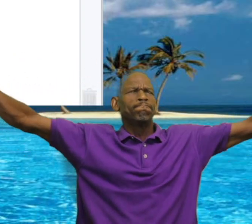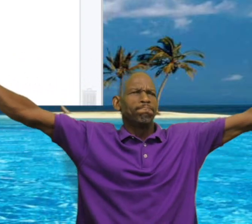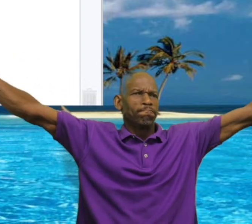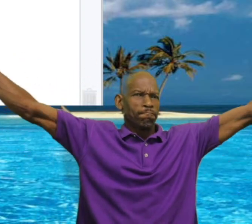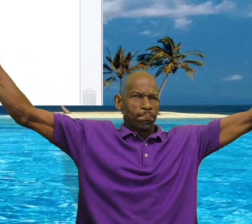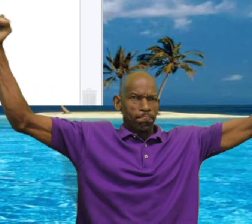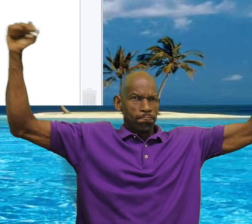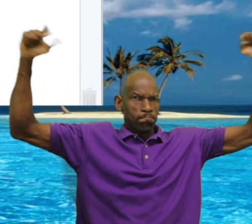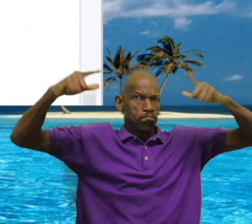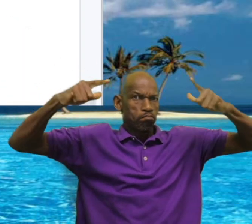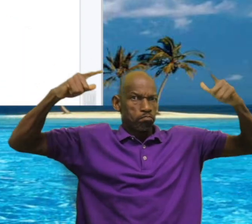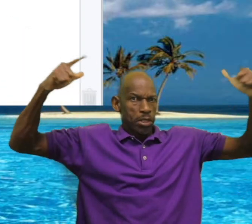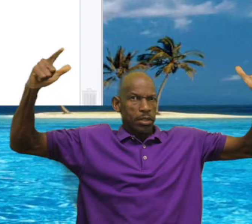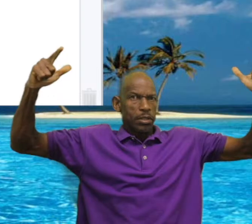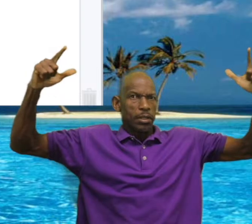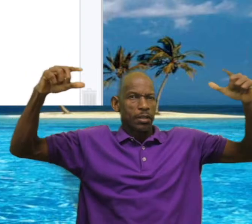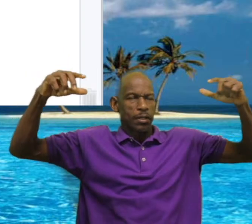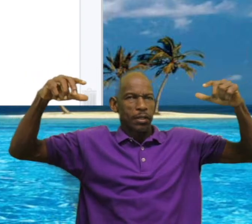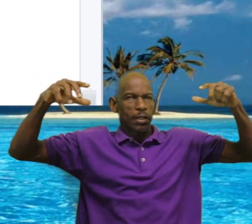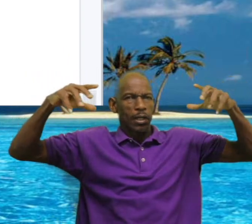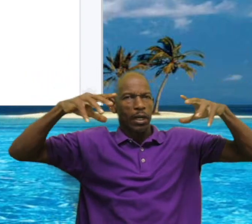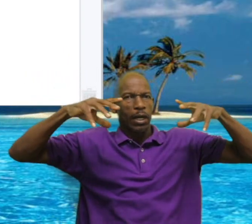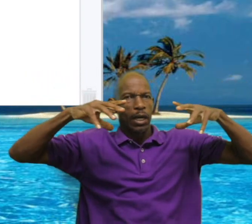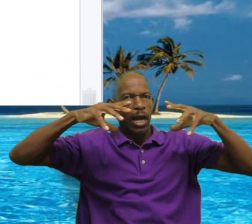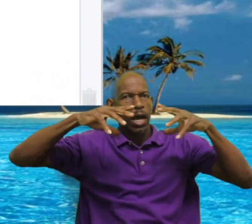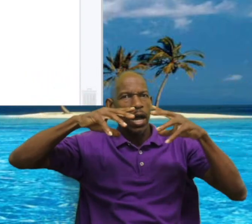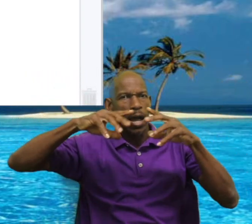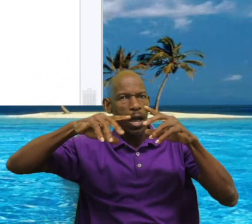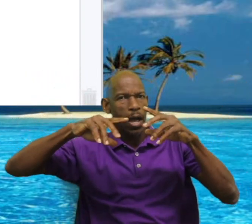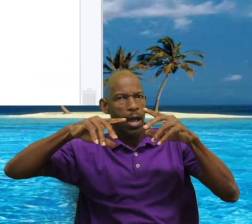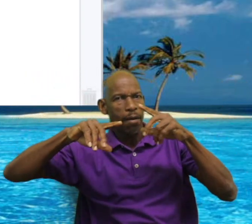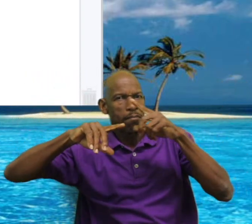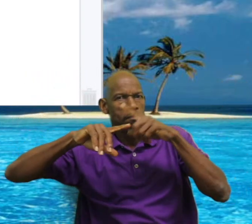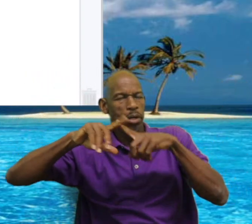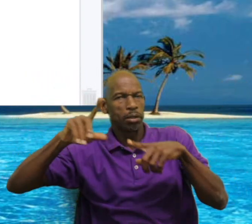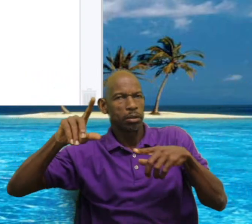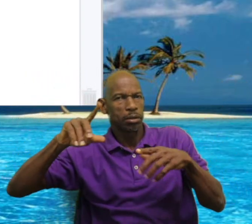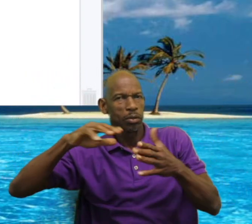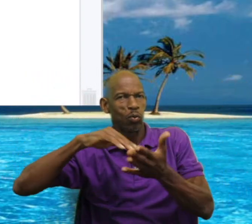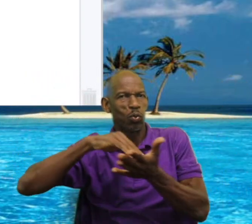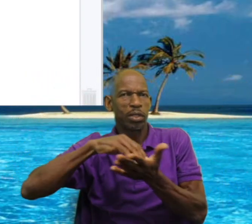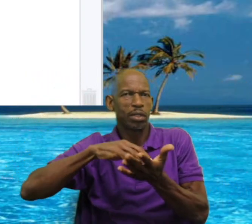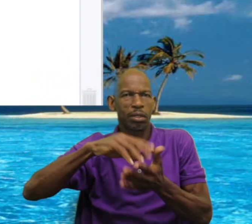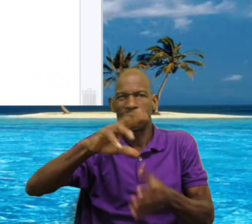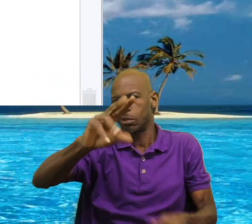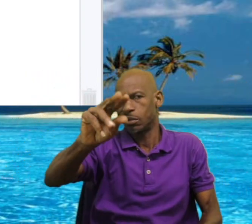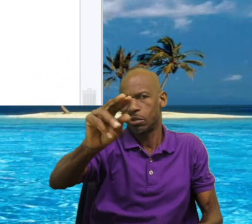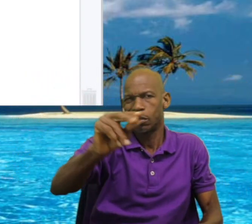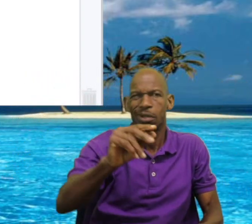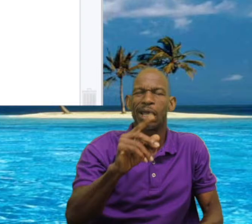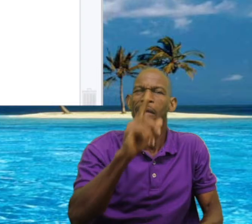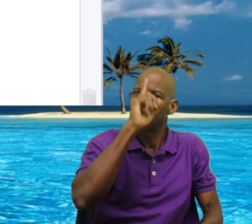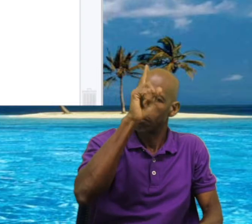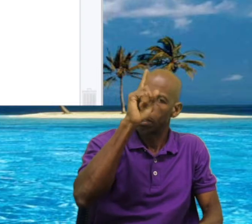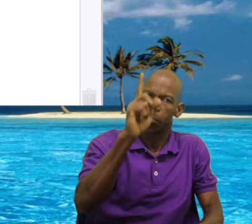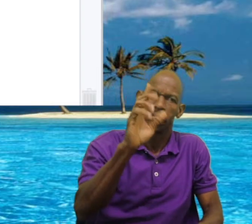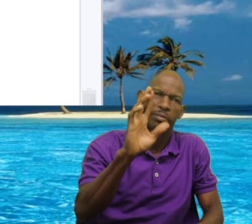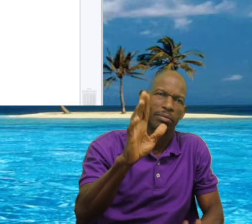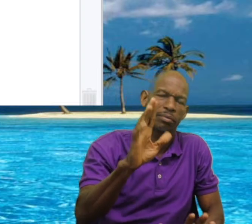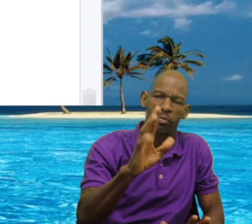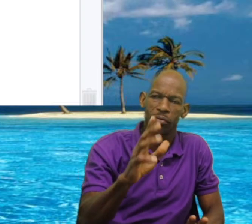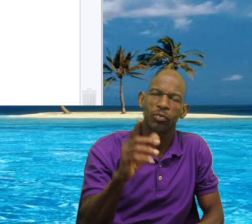do not send them from you write them. I want you to find them in a book or find them